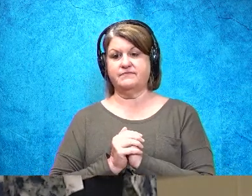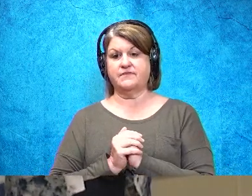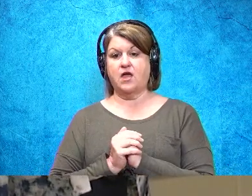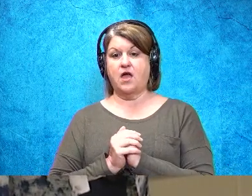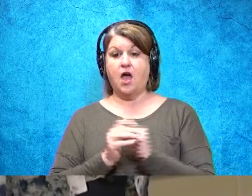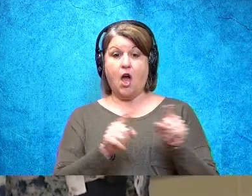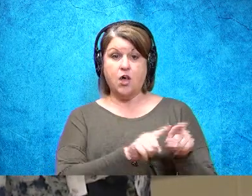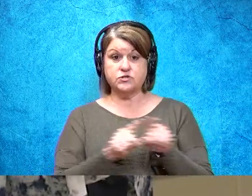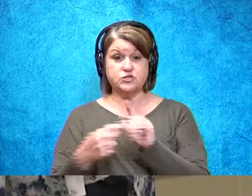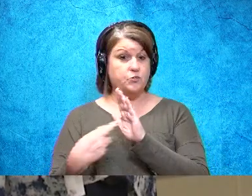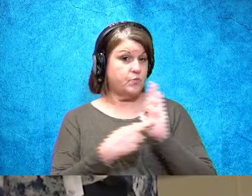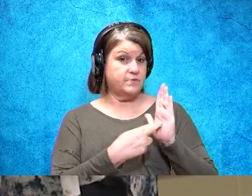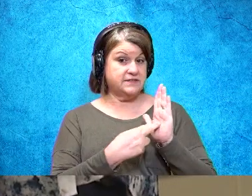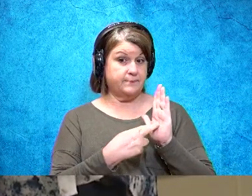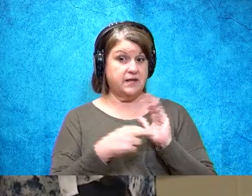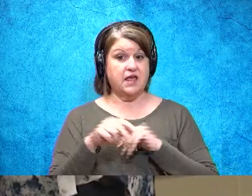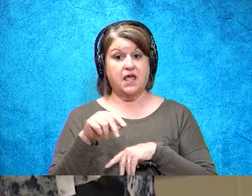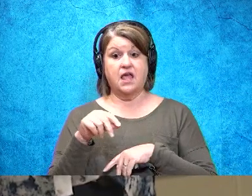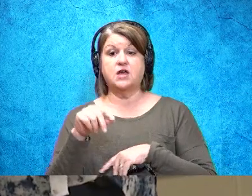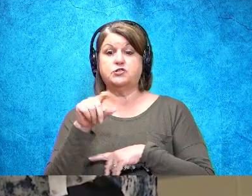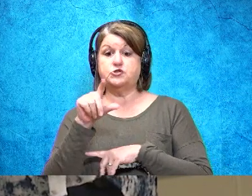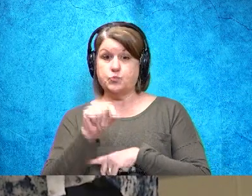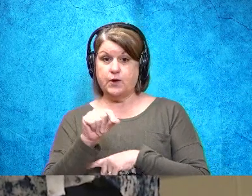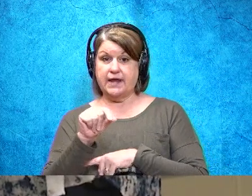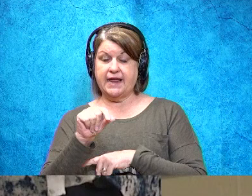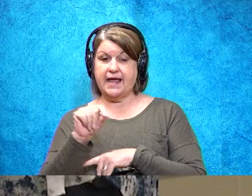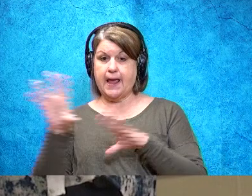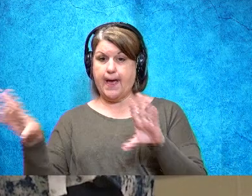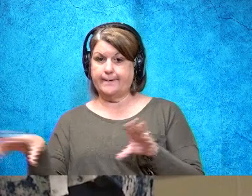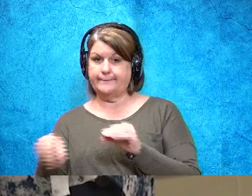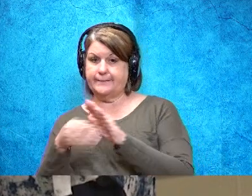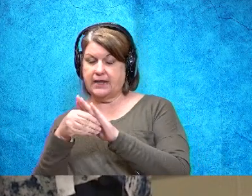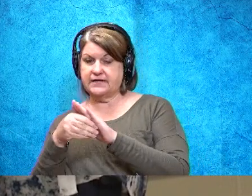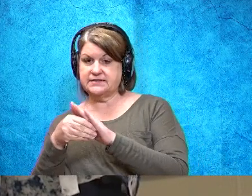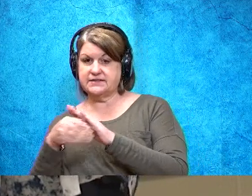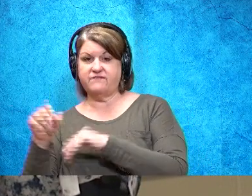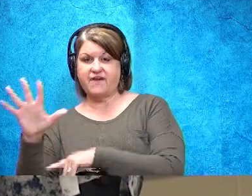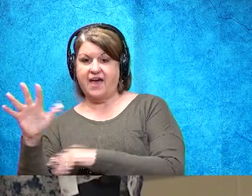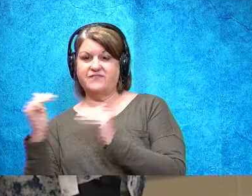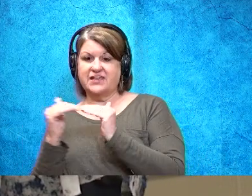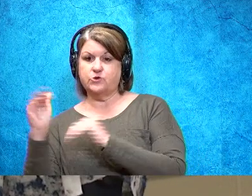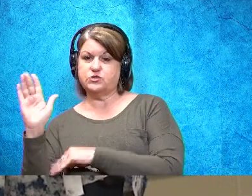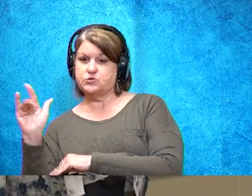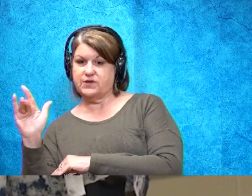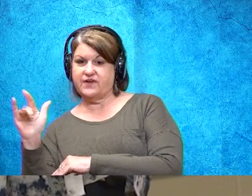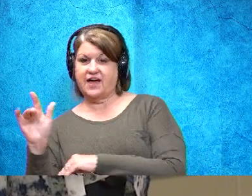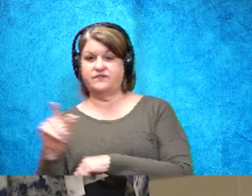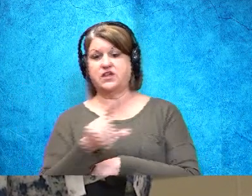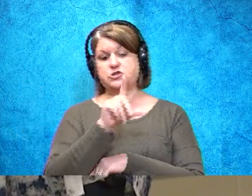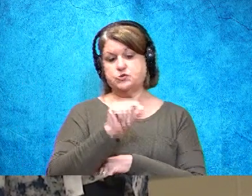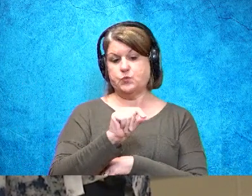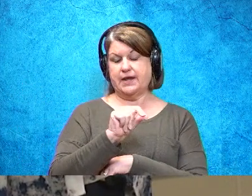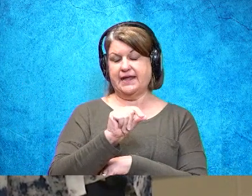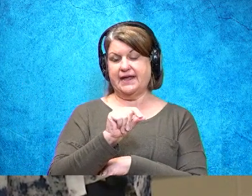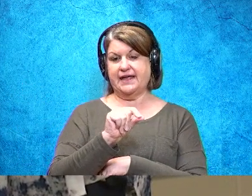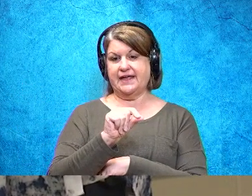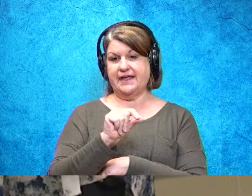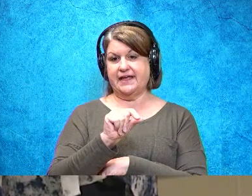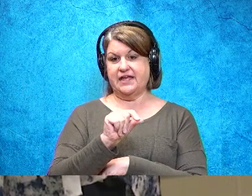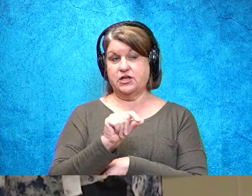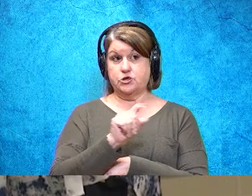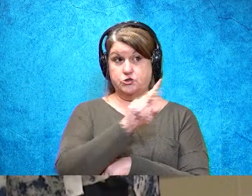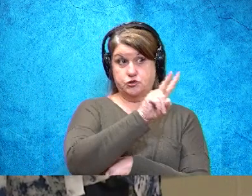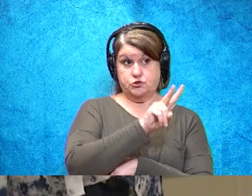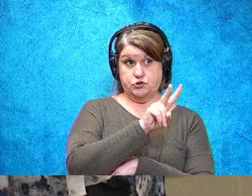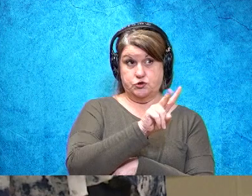represented 20 plus 5 equals 25. So 20, 2 rods